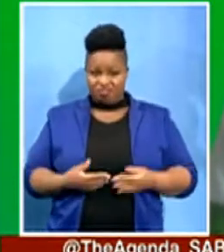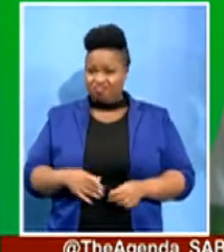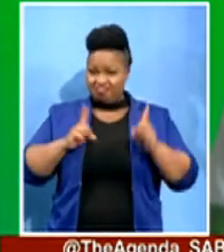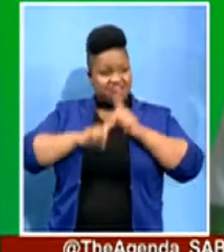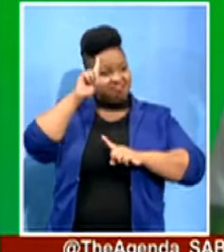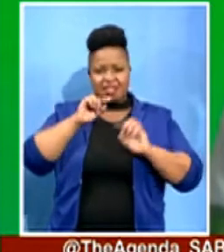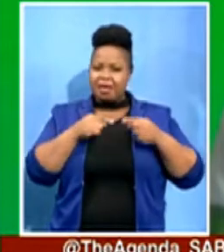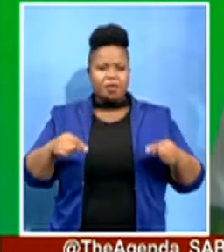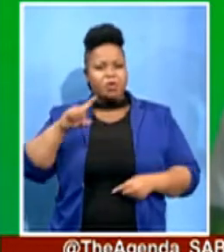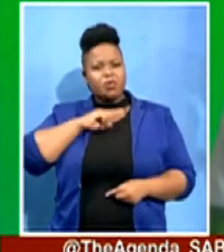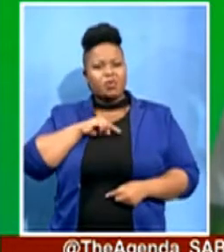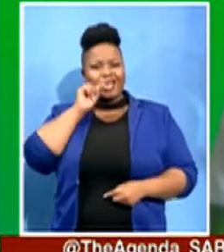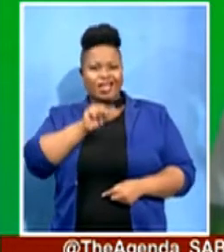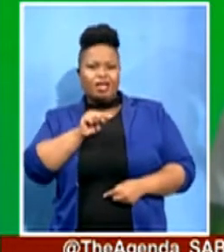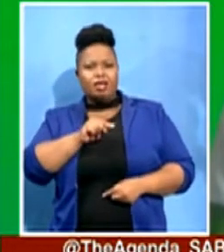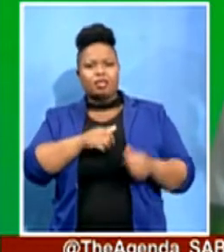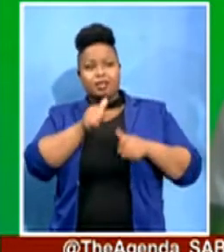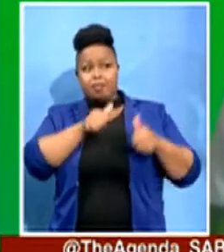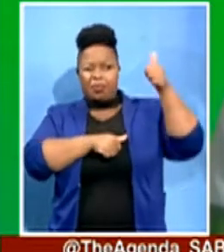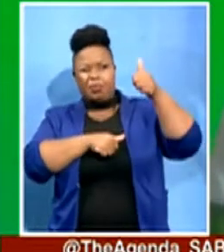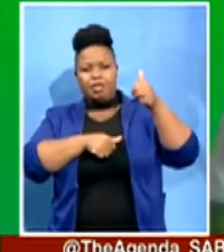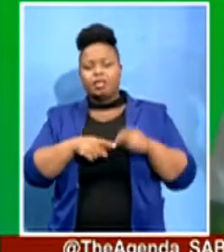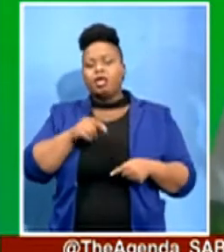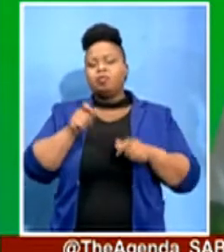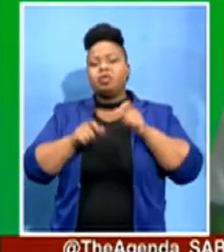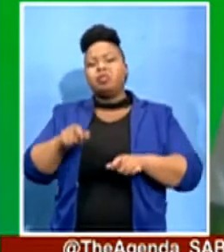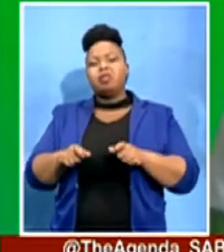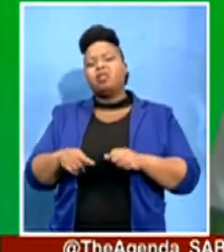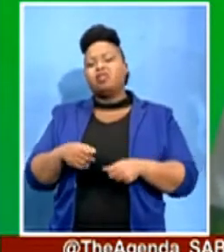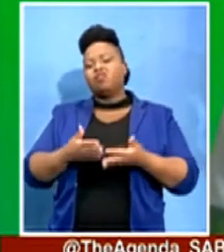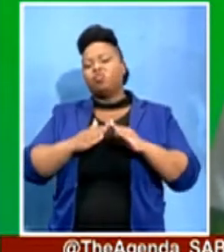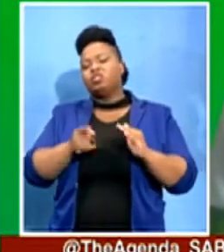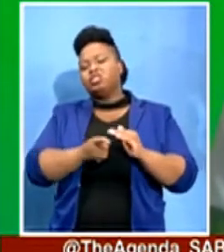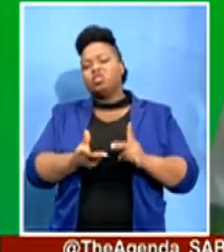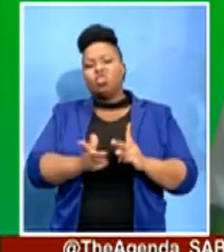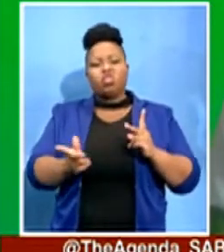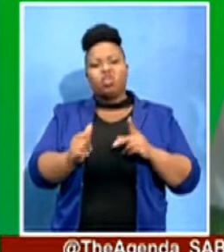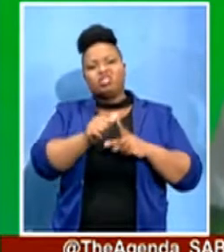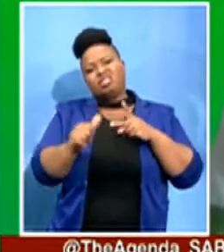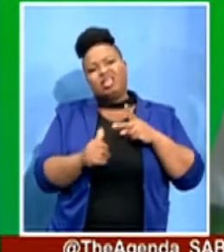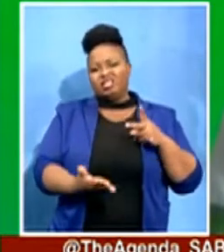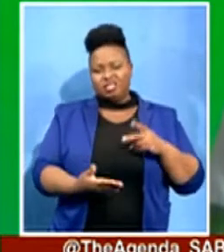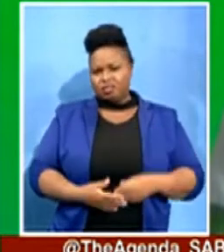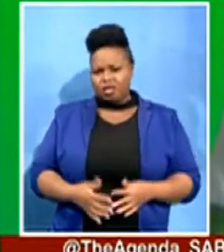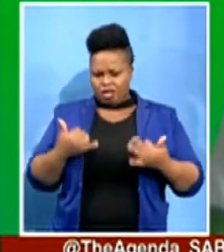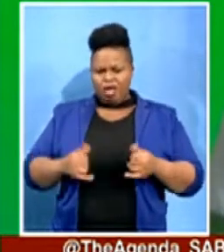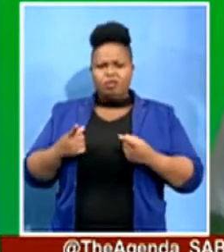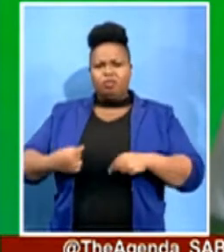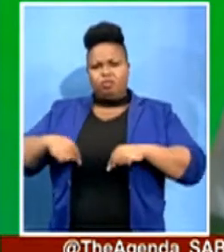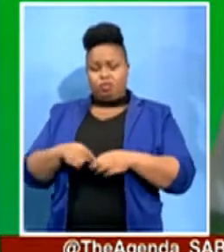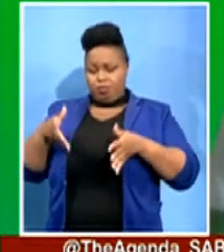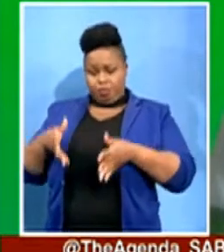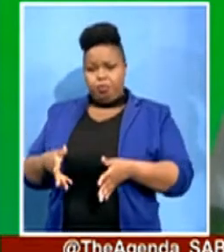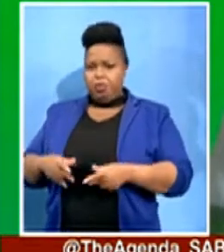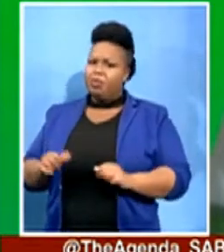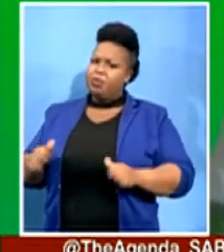and the people of our country second. There's no question that what we have begun here is going to be the start of something very